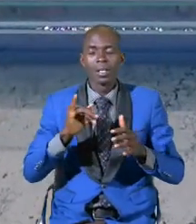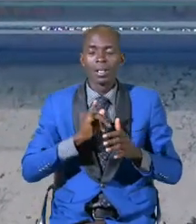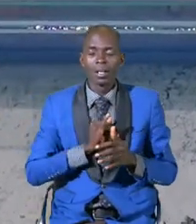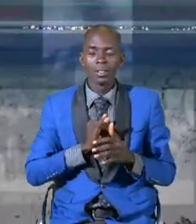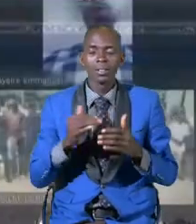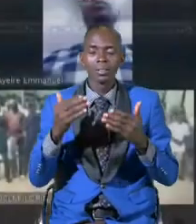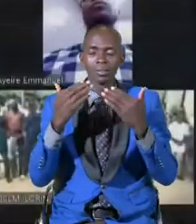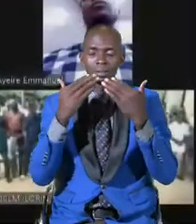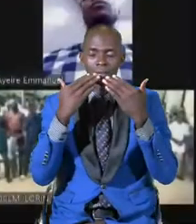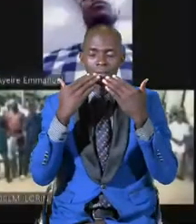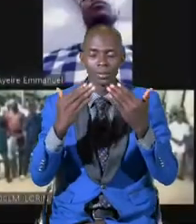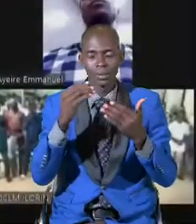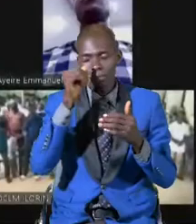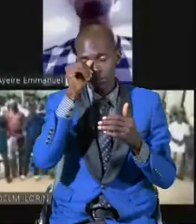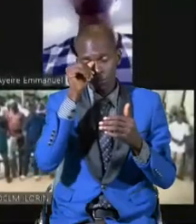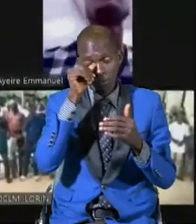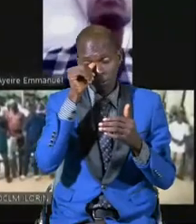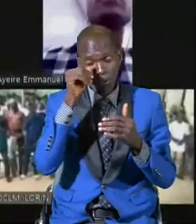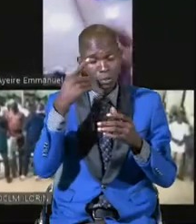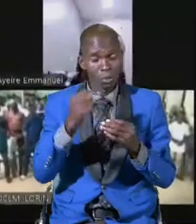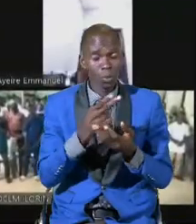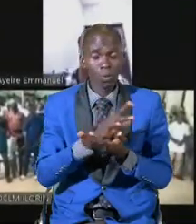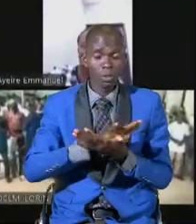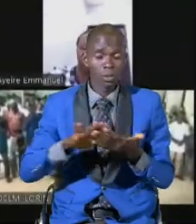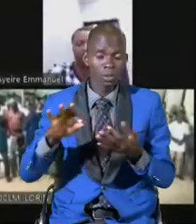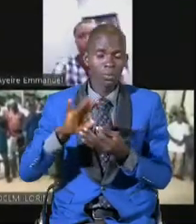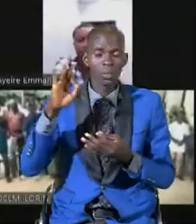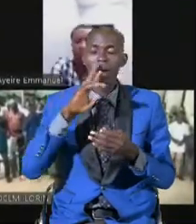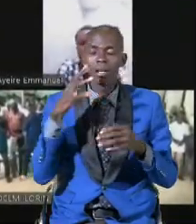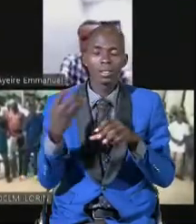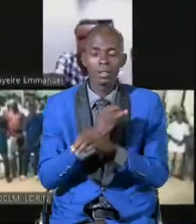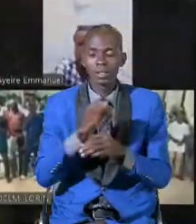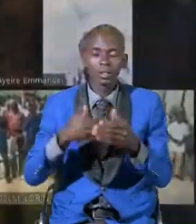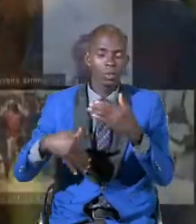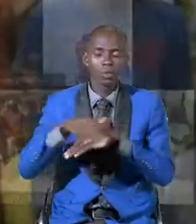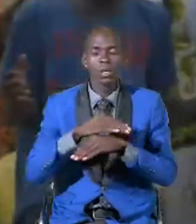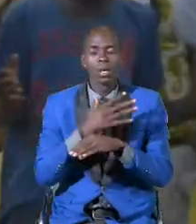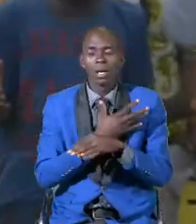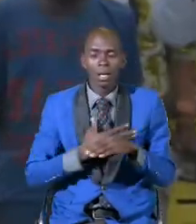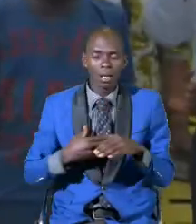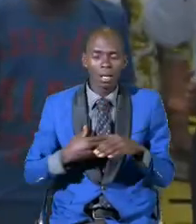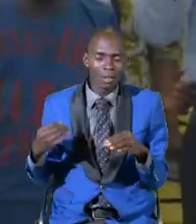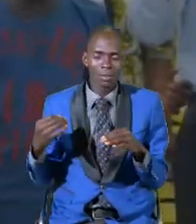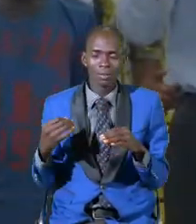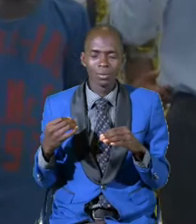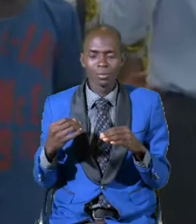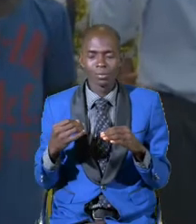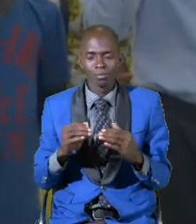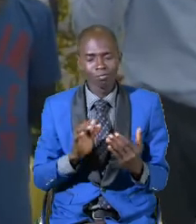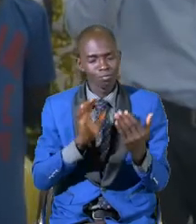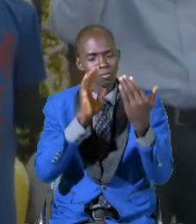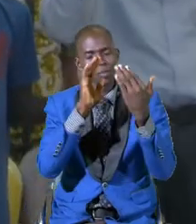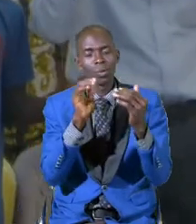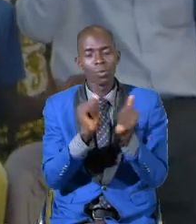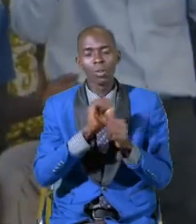touched our lives already. The Holy Ghost are taking over. And we're face to face with the Almighty.